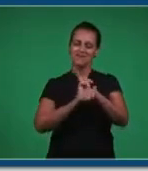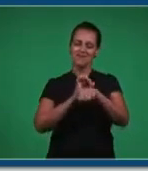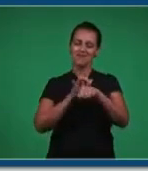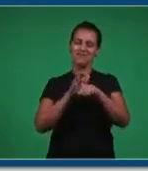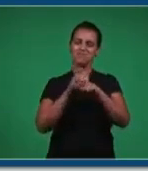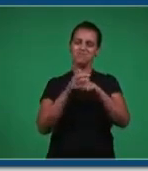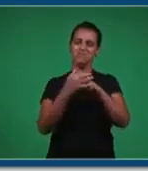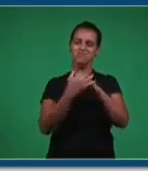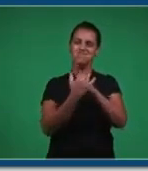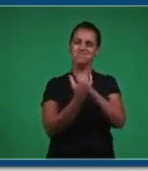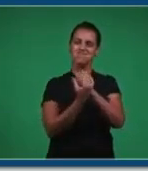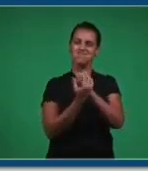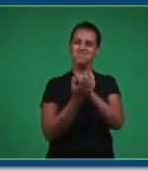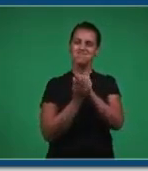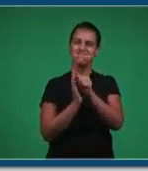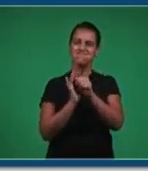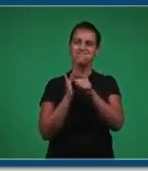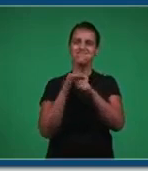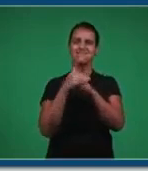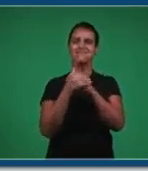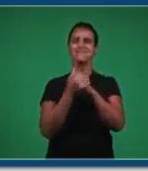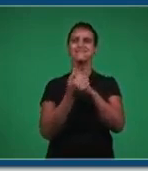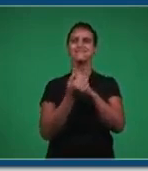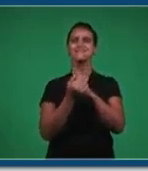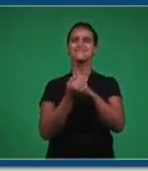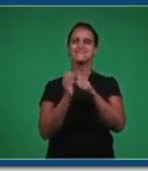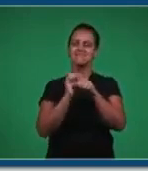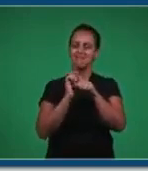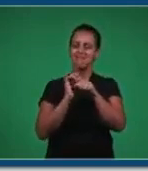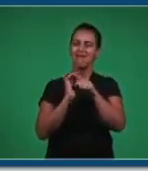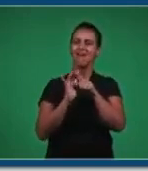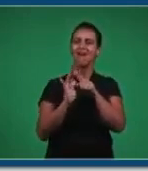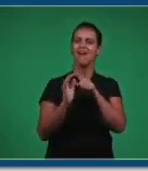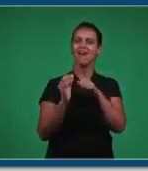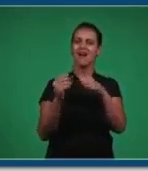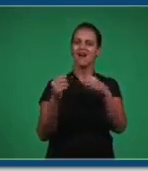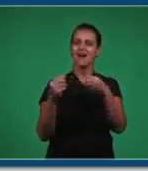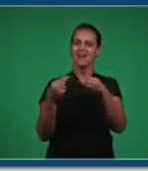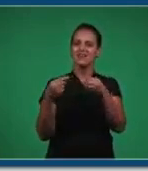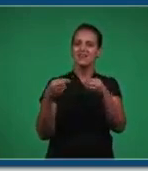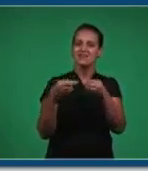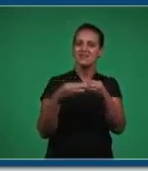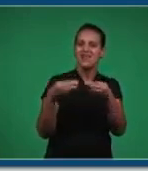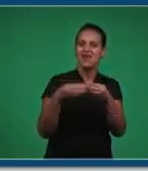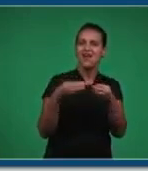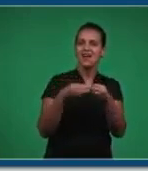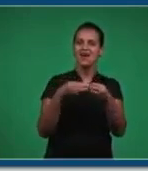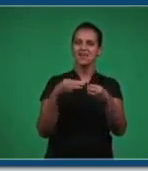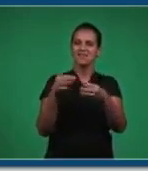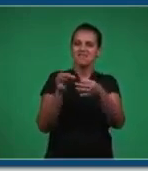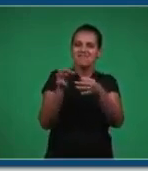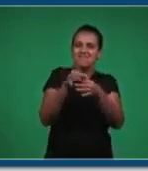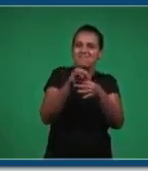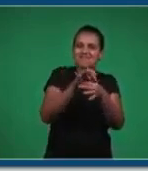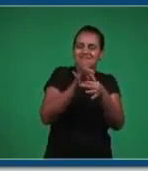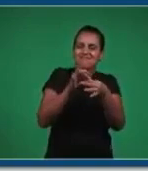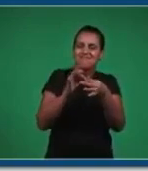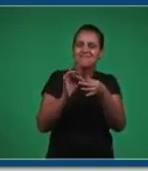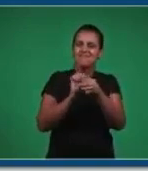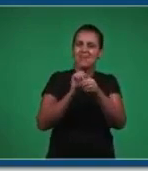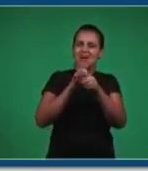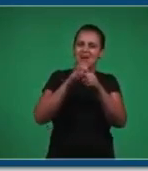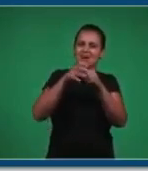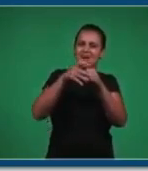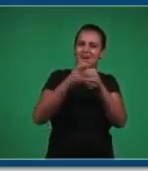are already coming into the titanium and forming life, forming blood. But it's not because of